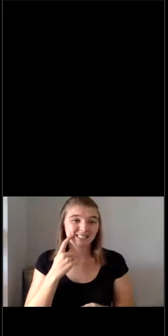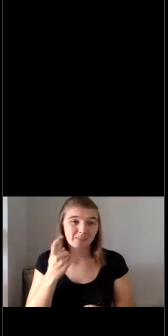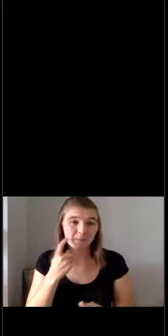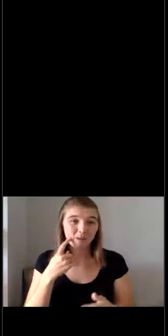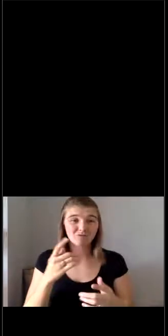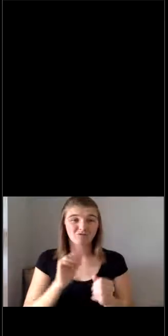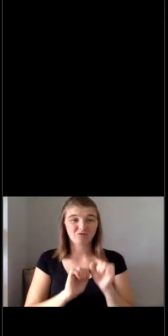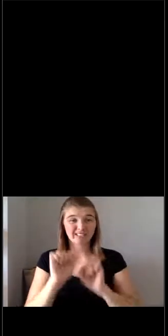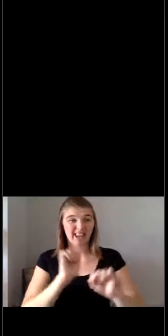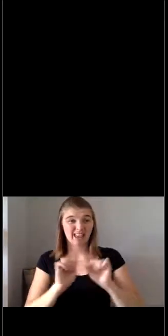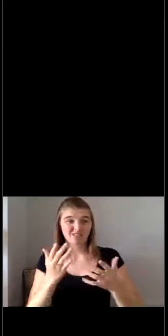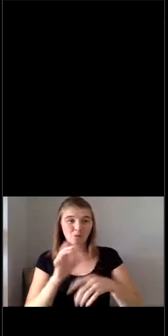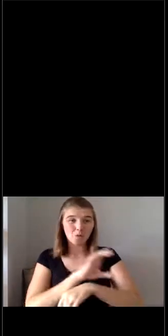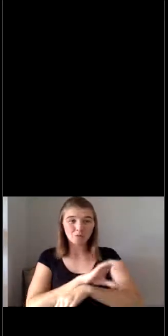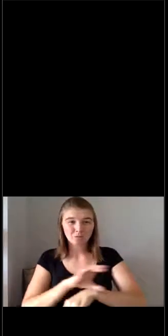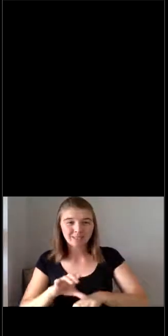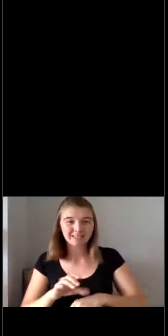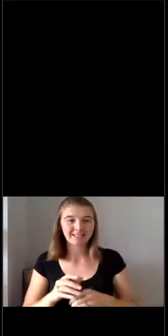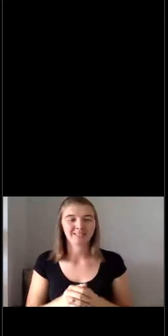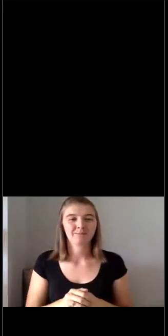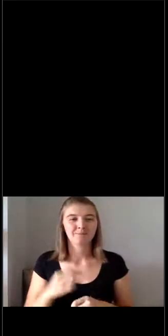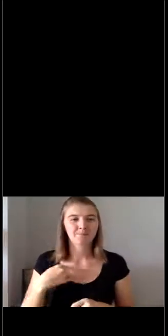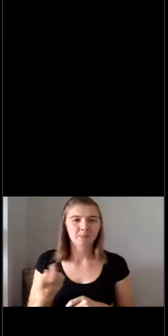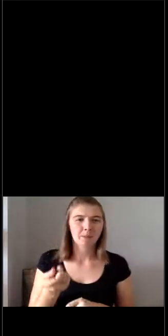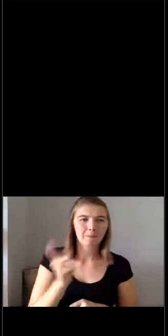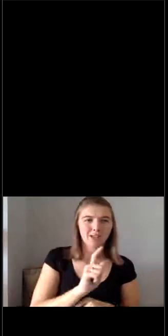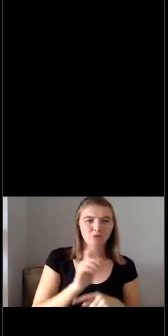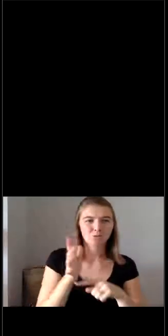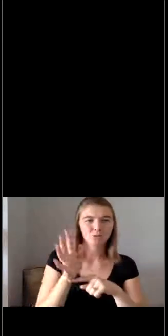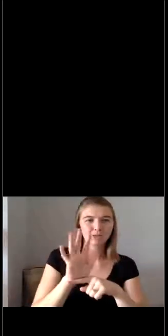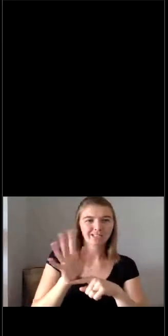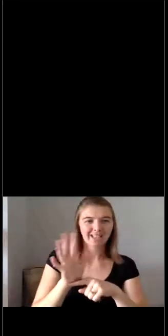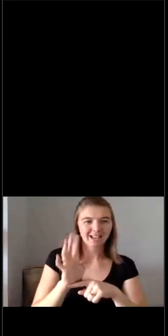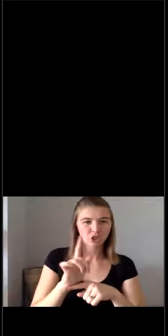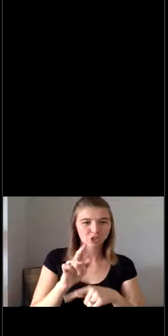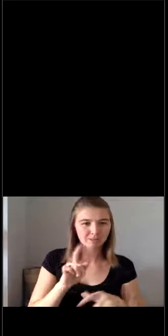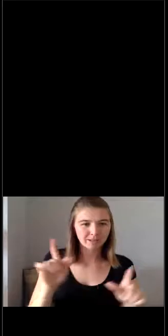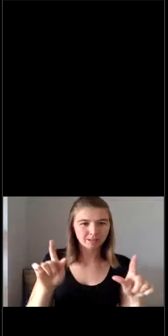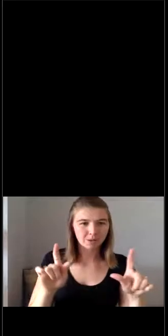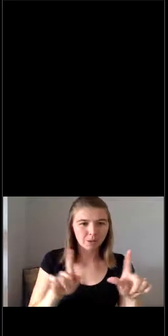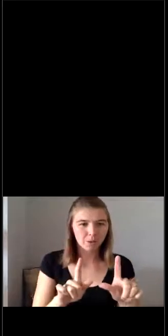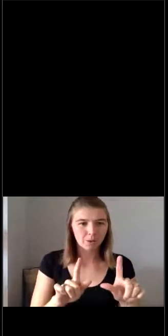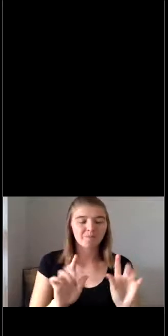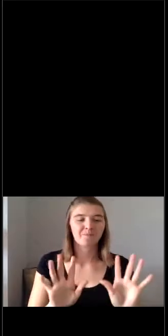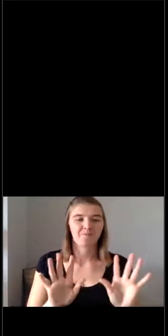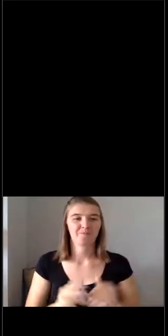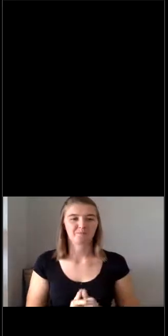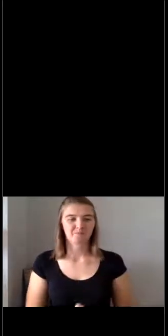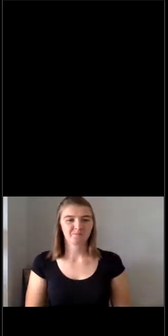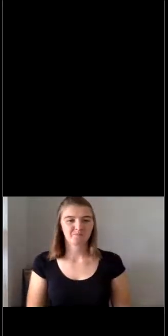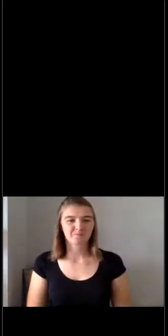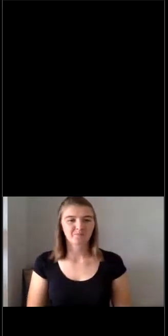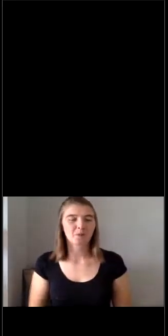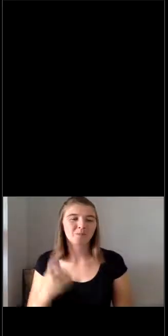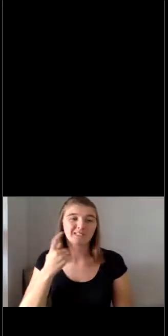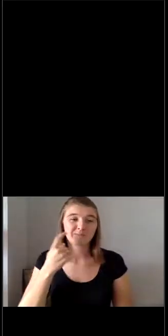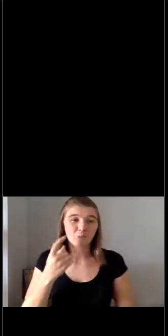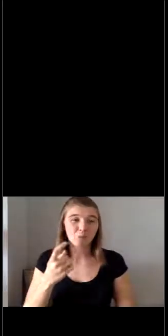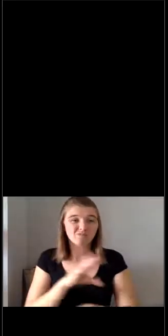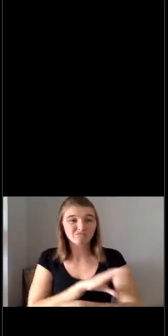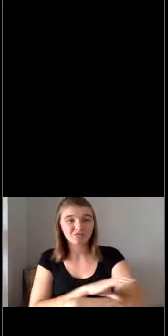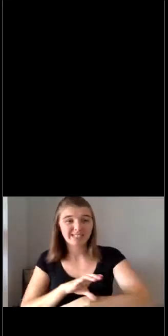to click back on the presentation. For some reason GoToWebinar is, I'm just going to shrink it down a bit. There we go. Brilliant. So Simple Resilience with myself, Sam